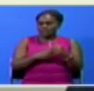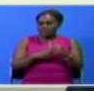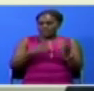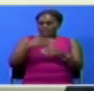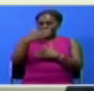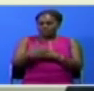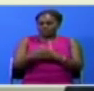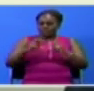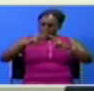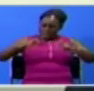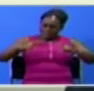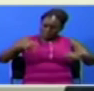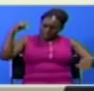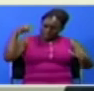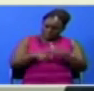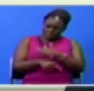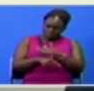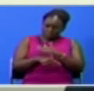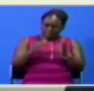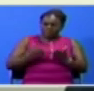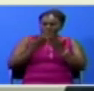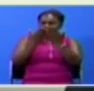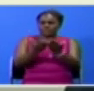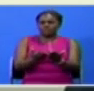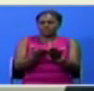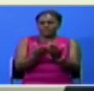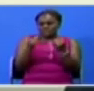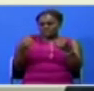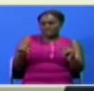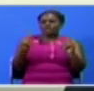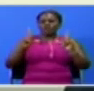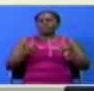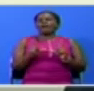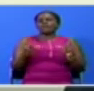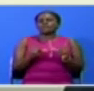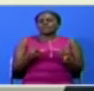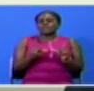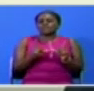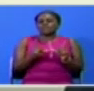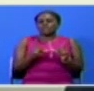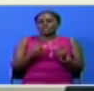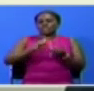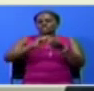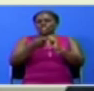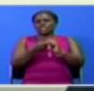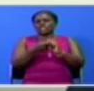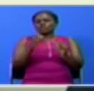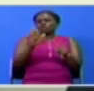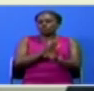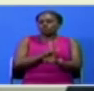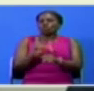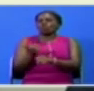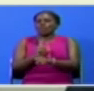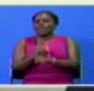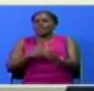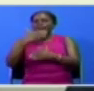due scrutiny, JTL was granted a trial license which will only be converted to a full license